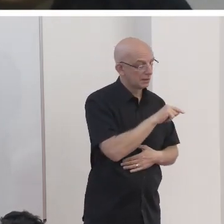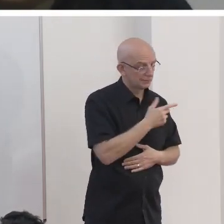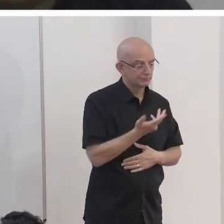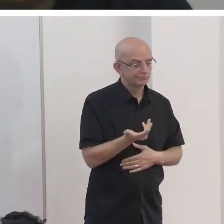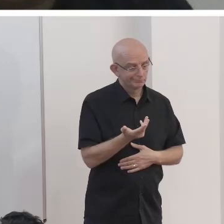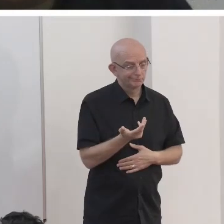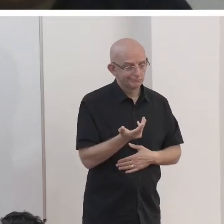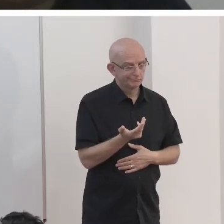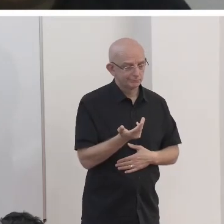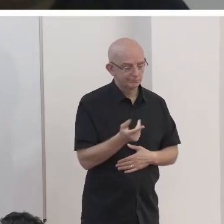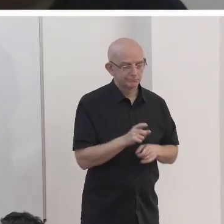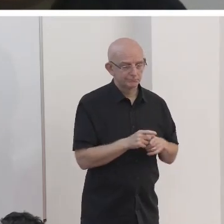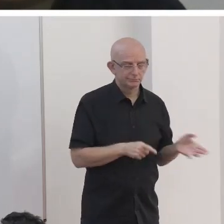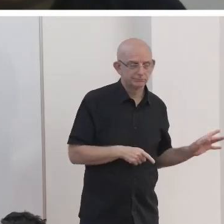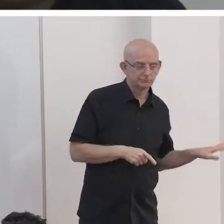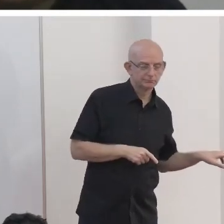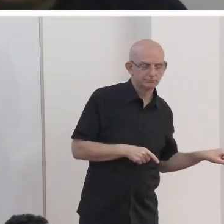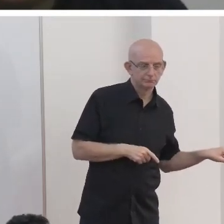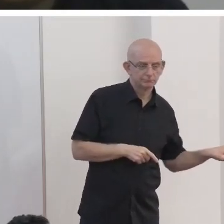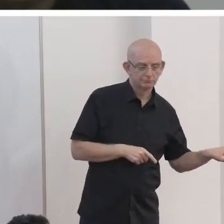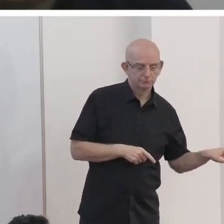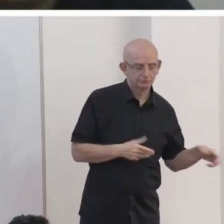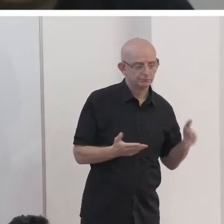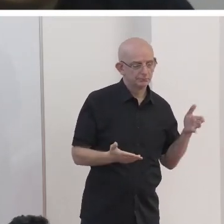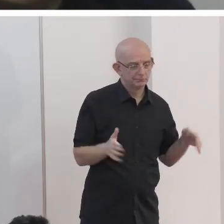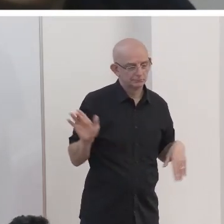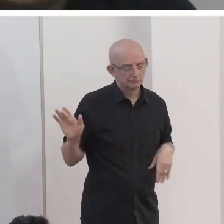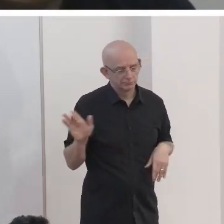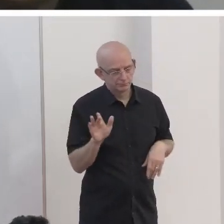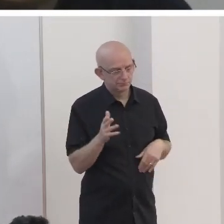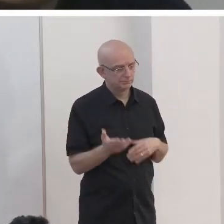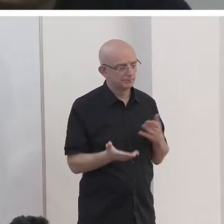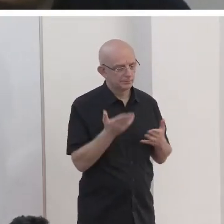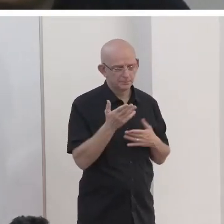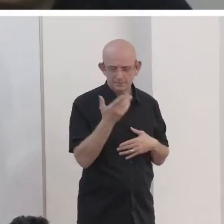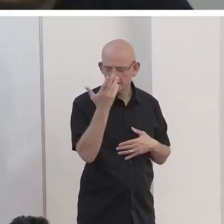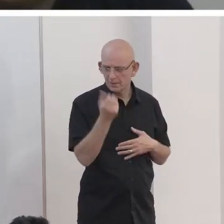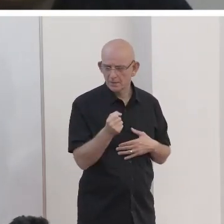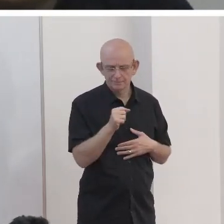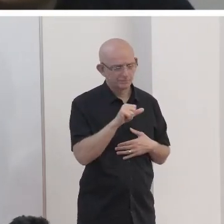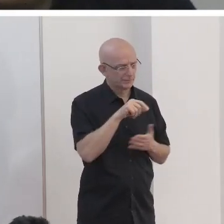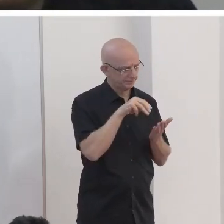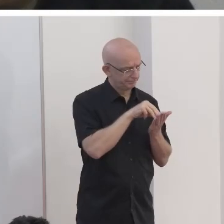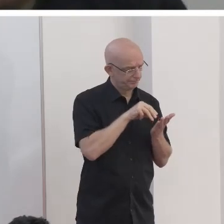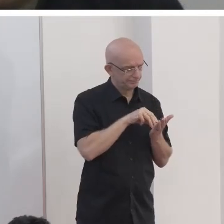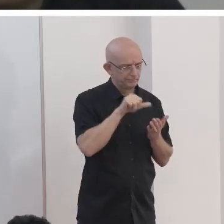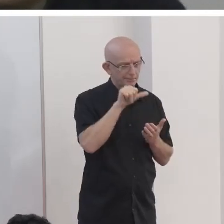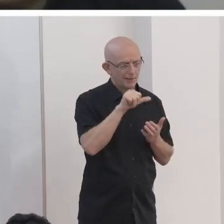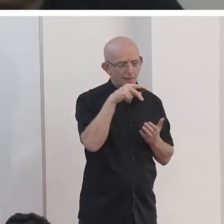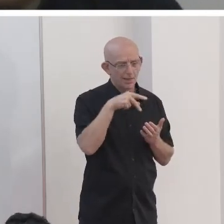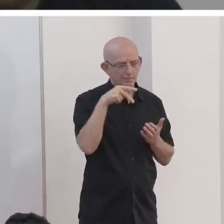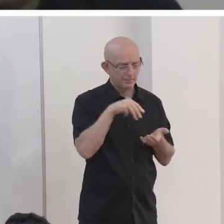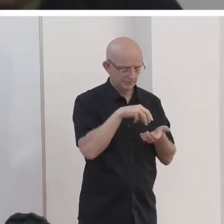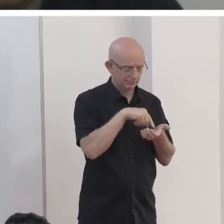of mobile applications. Yeah, you are right. Mobile applications are also we are able to use, right?